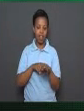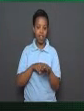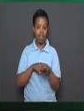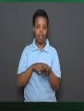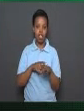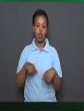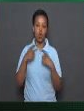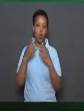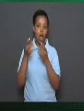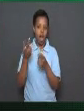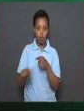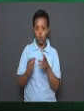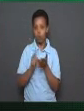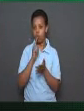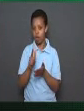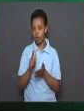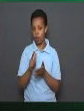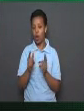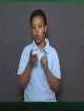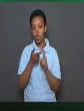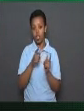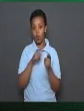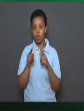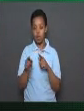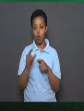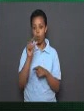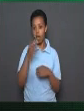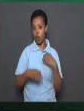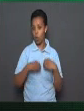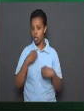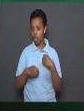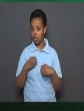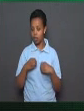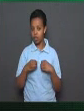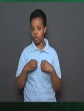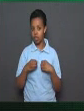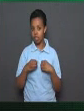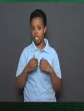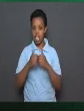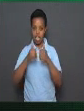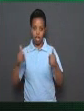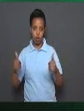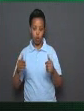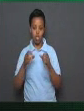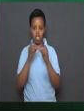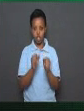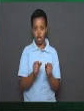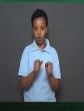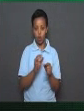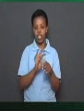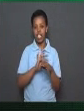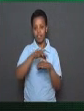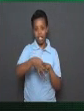present. The second was that microorganisms could be isolated from an